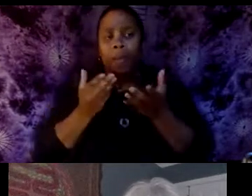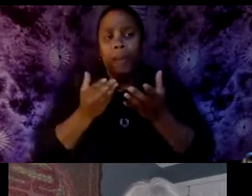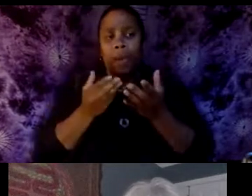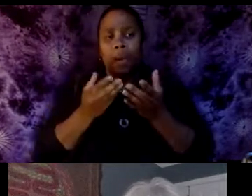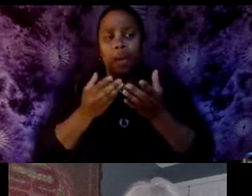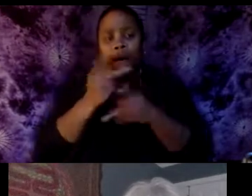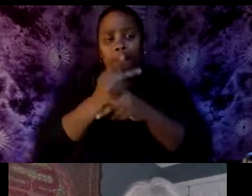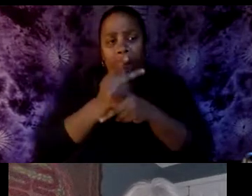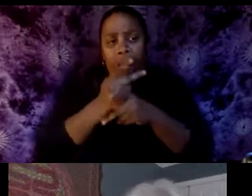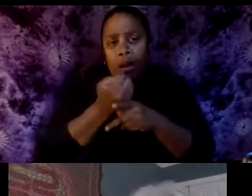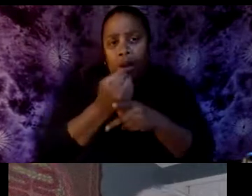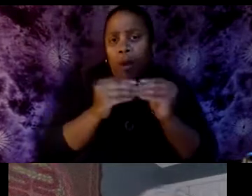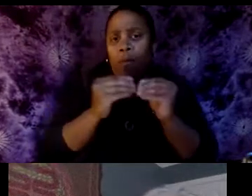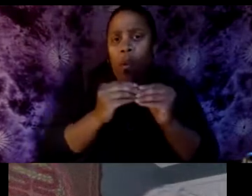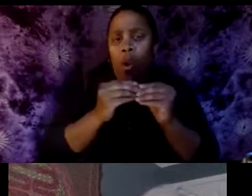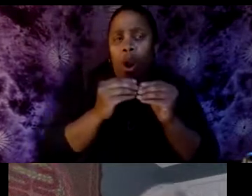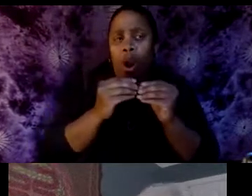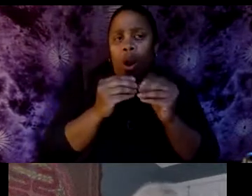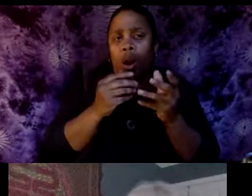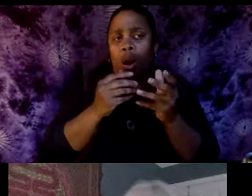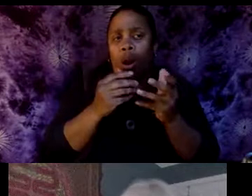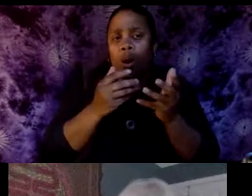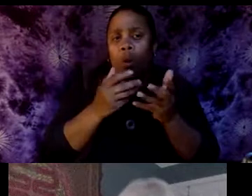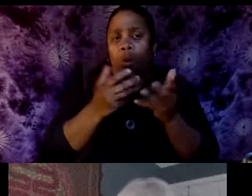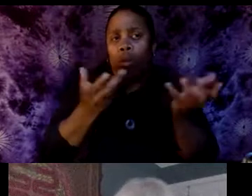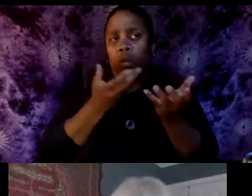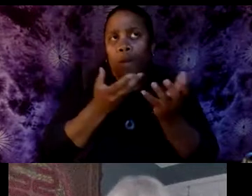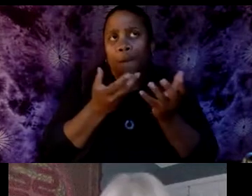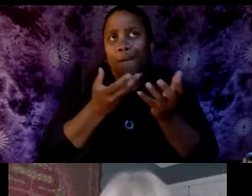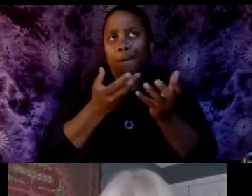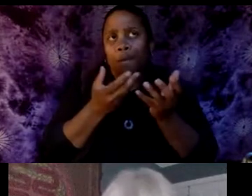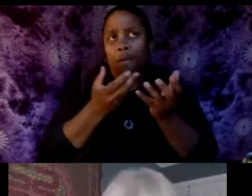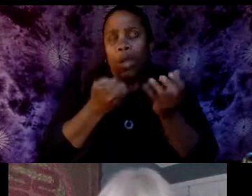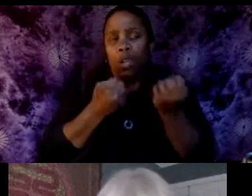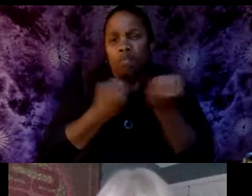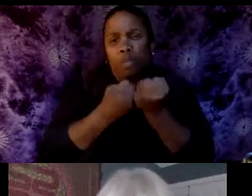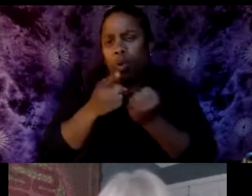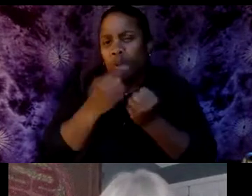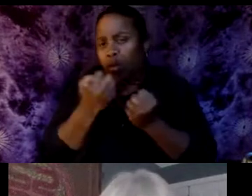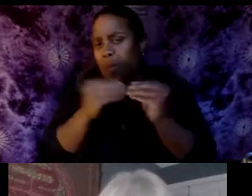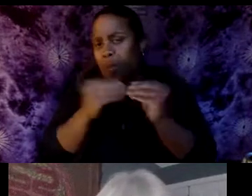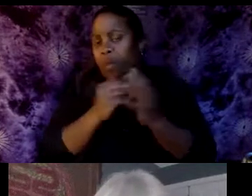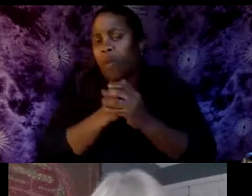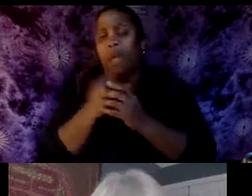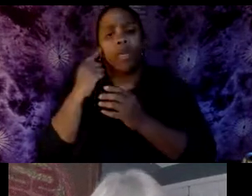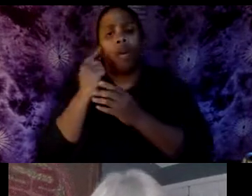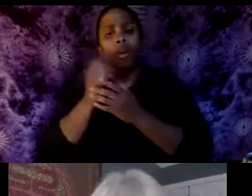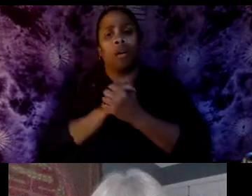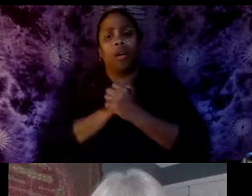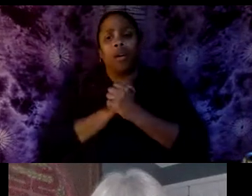of time in school, that seems like that might be more supportive to what's happening right now.